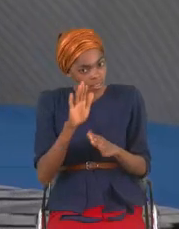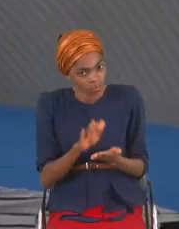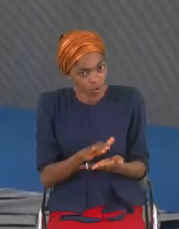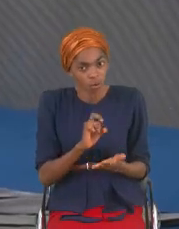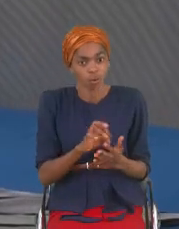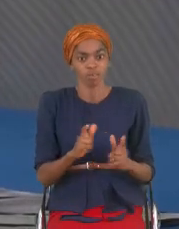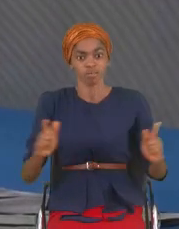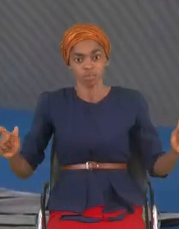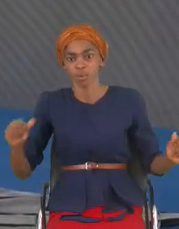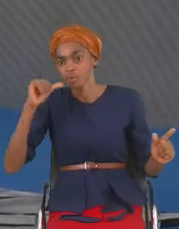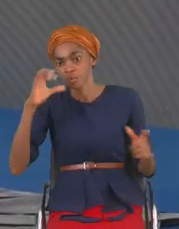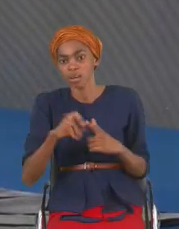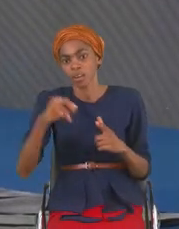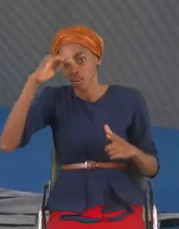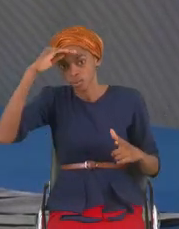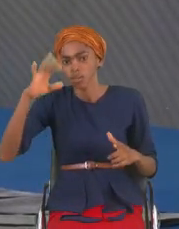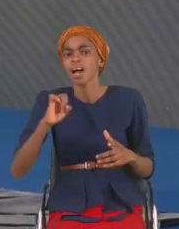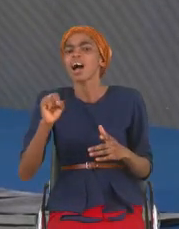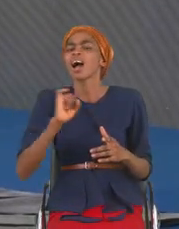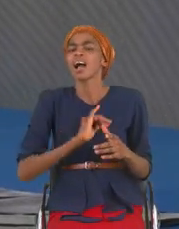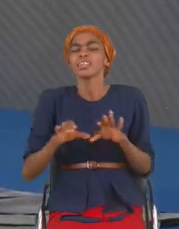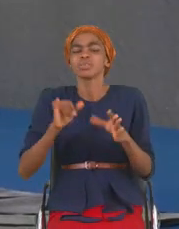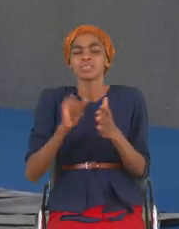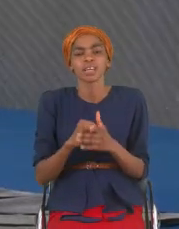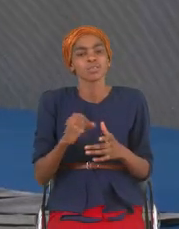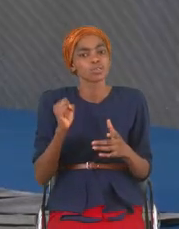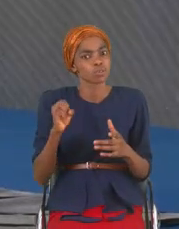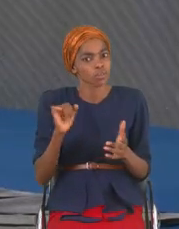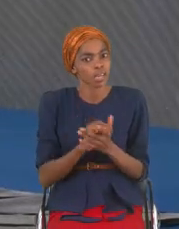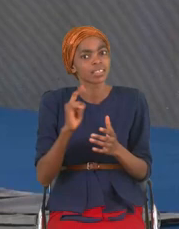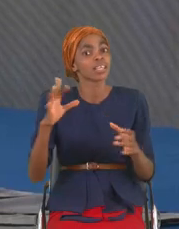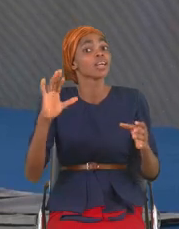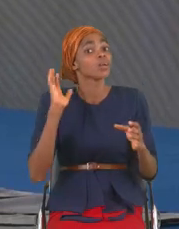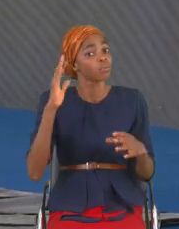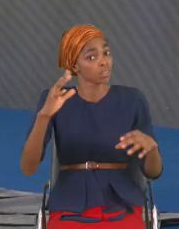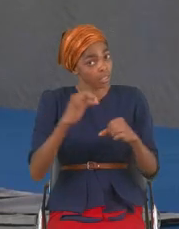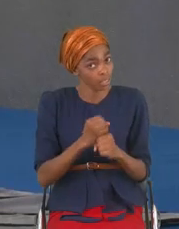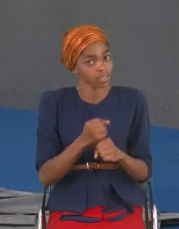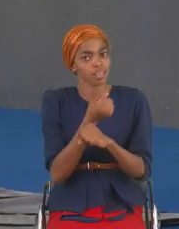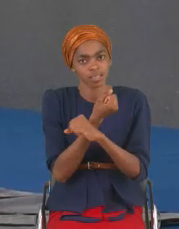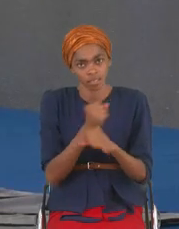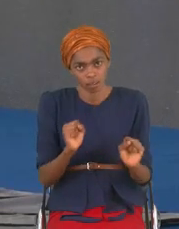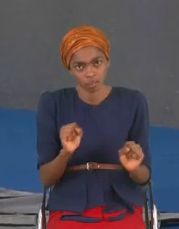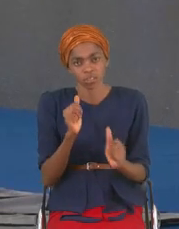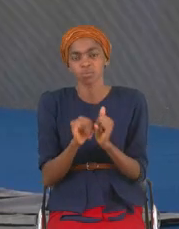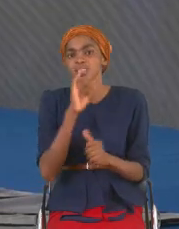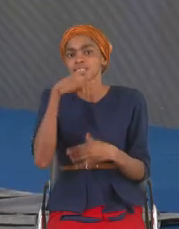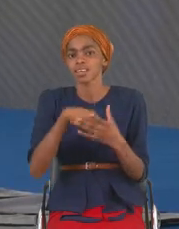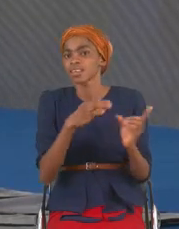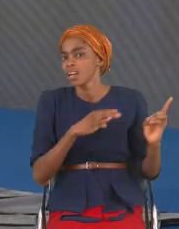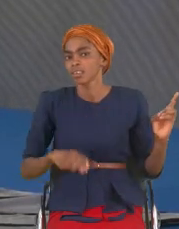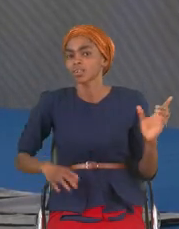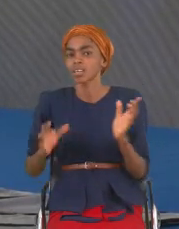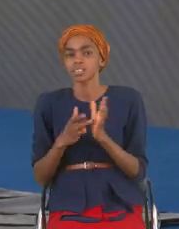or women, I do that so that they can obtain salvation, which is in Christ Jesus